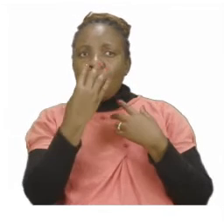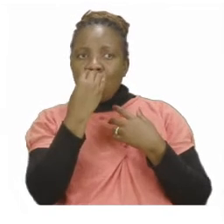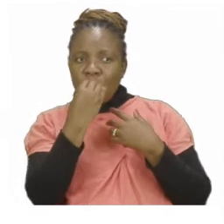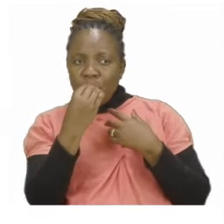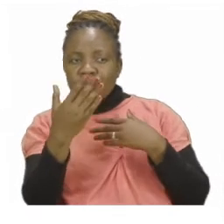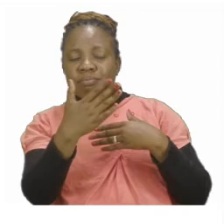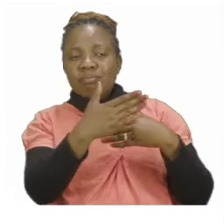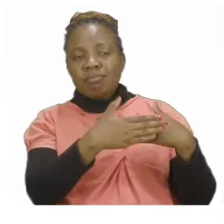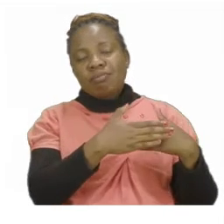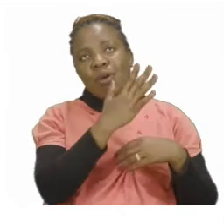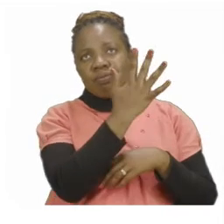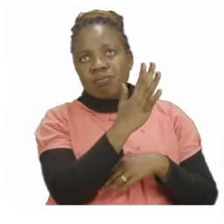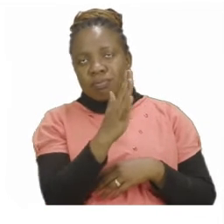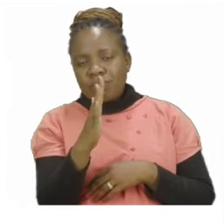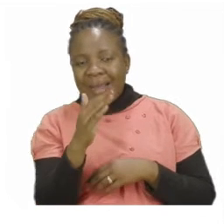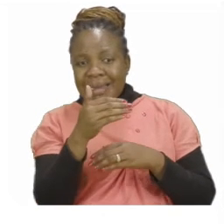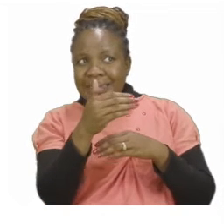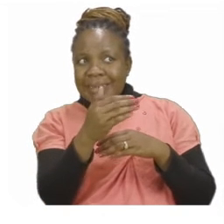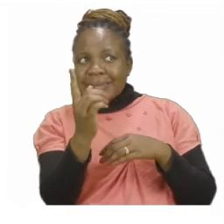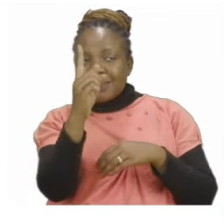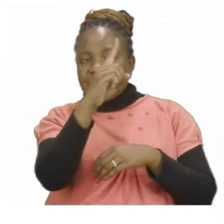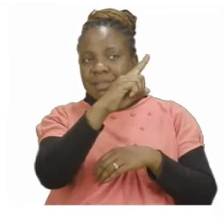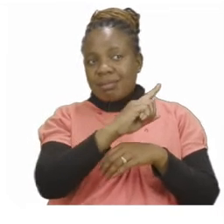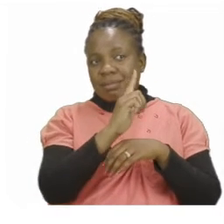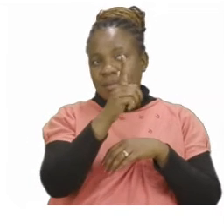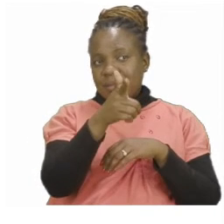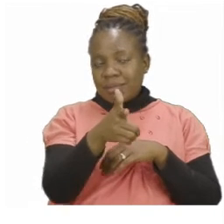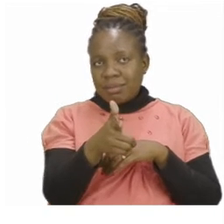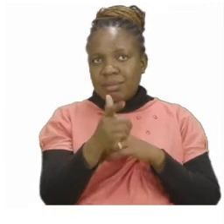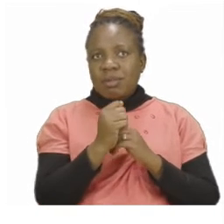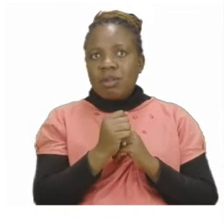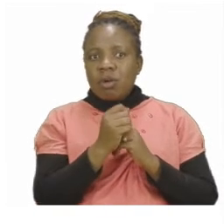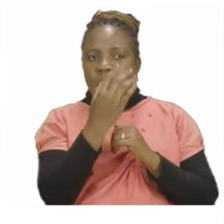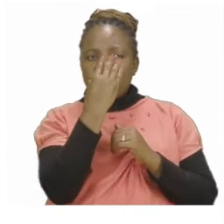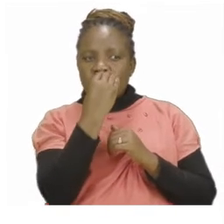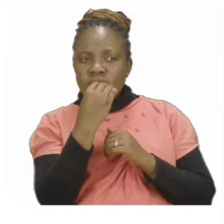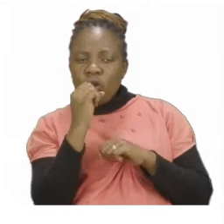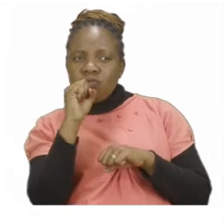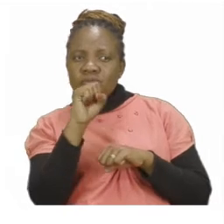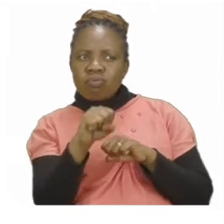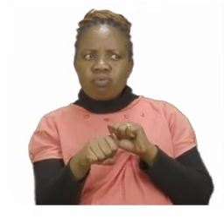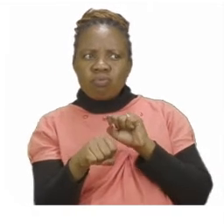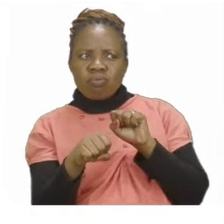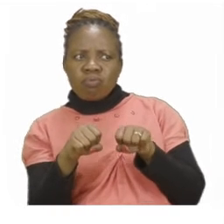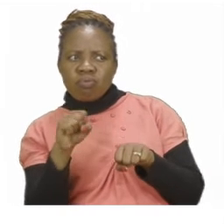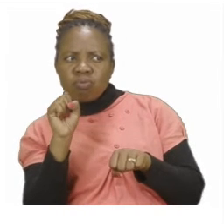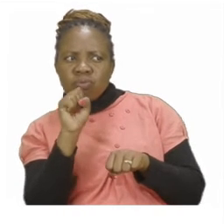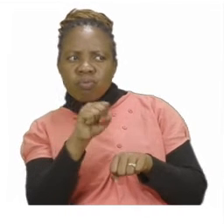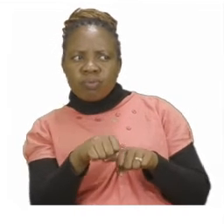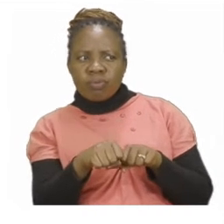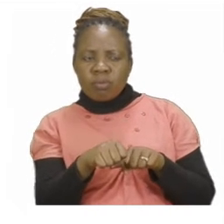forest. A few days later, as the wolf was moving around, he found a